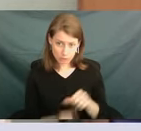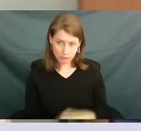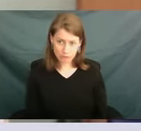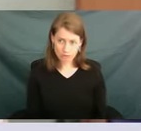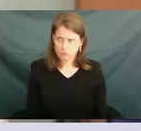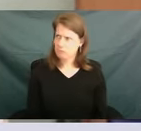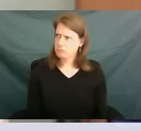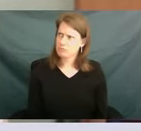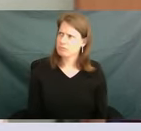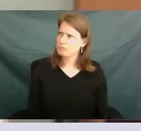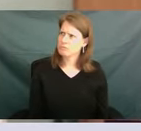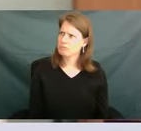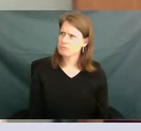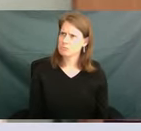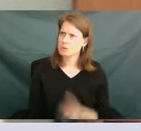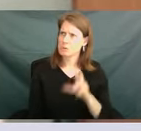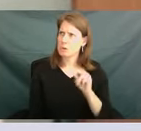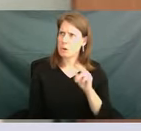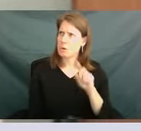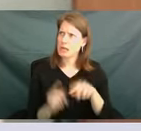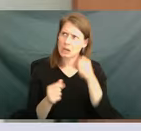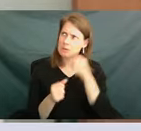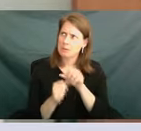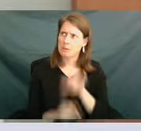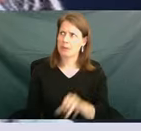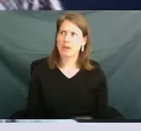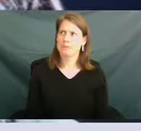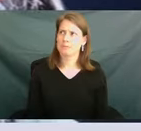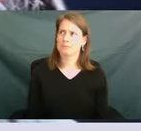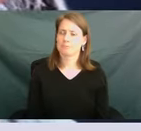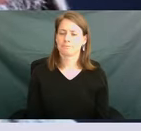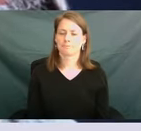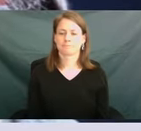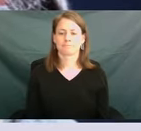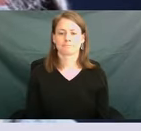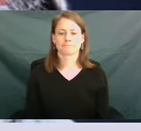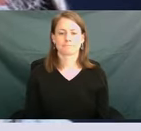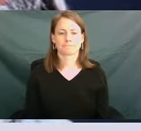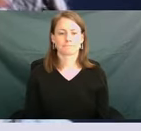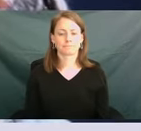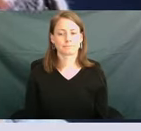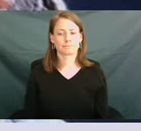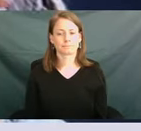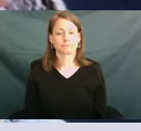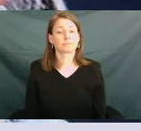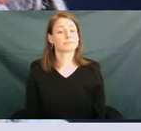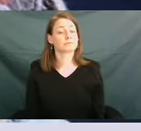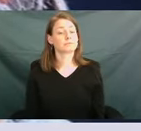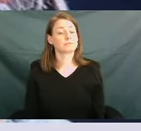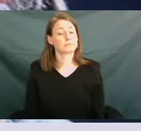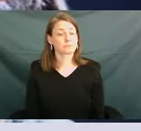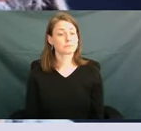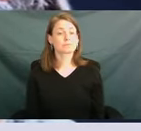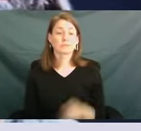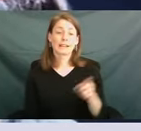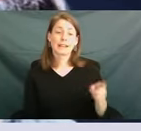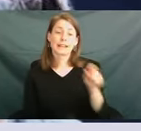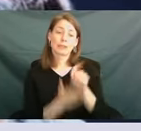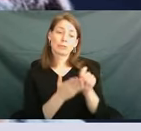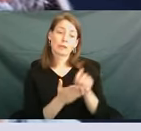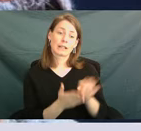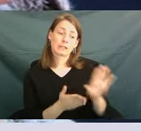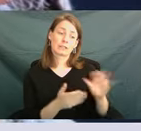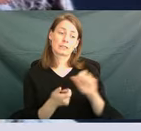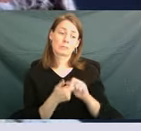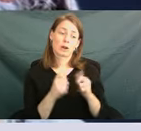can't remember any of that. I can just write down his problems and the good things he used to do. And then there's a column for